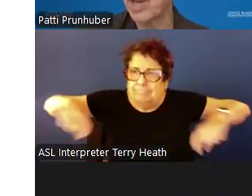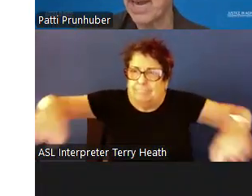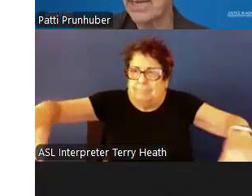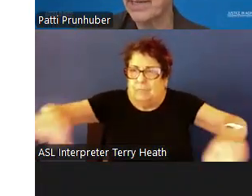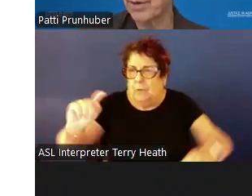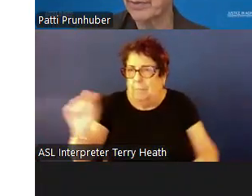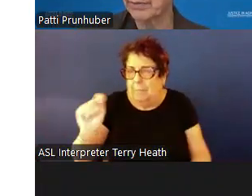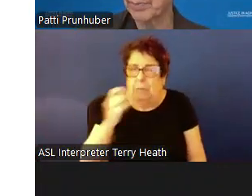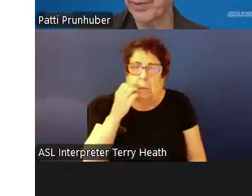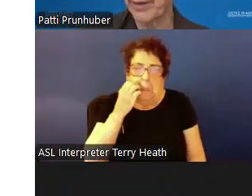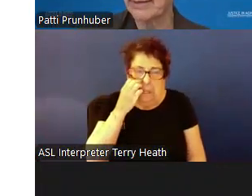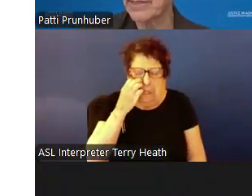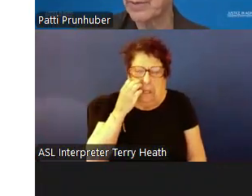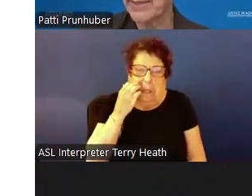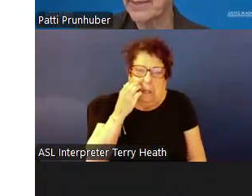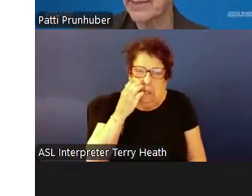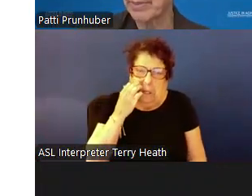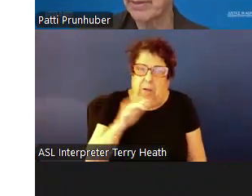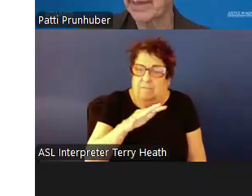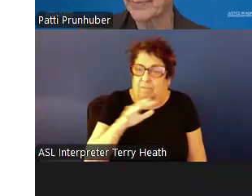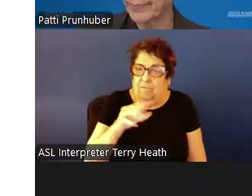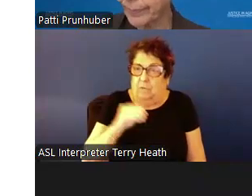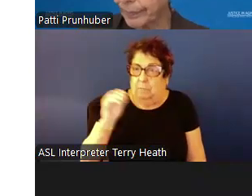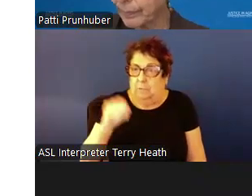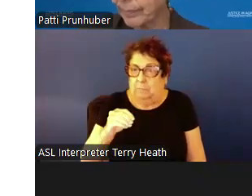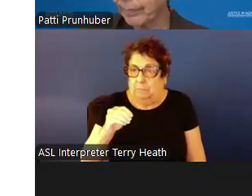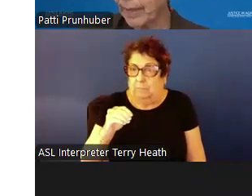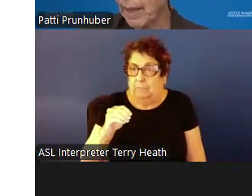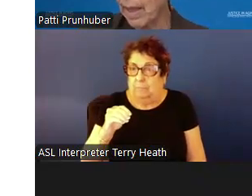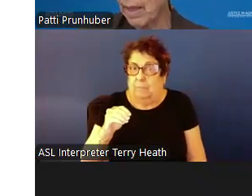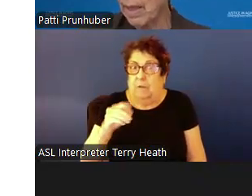those age 80 and over reporting at least one disability.